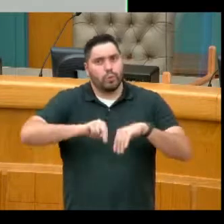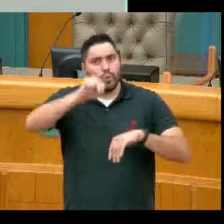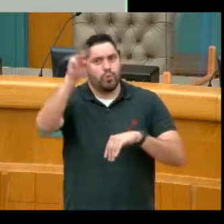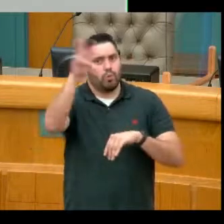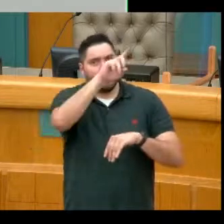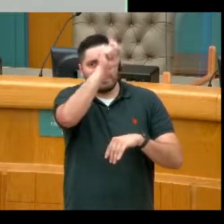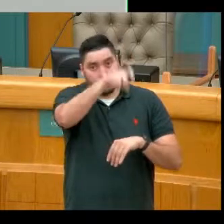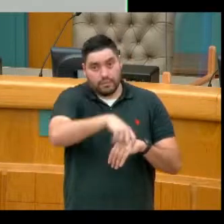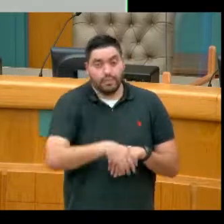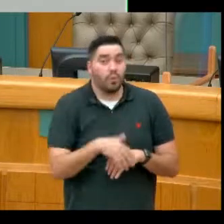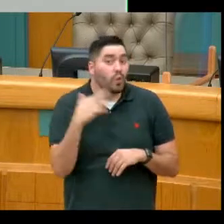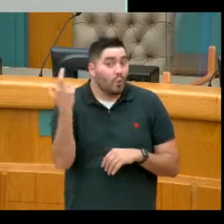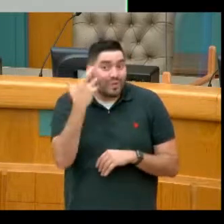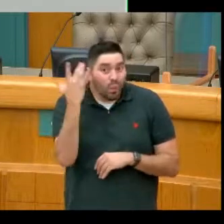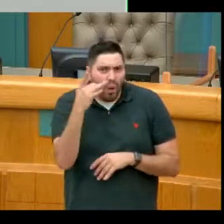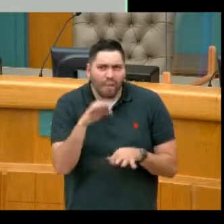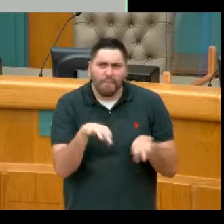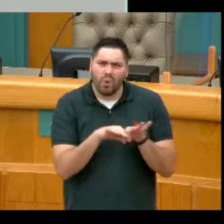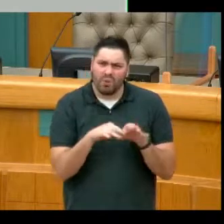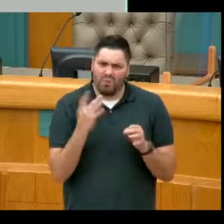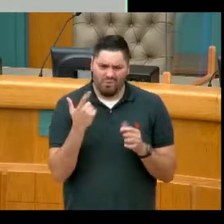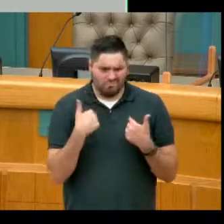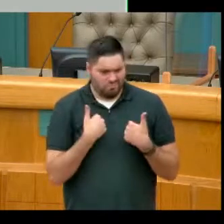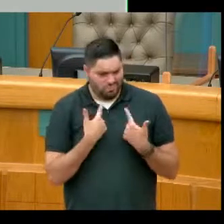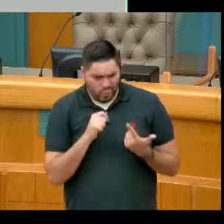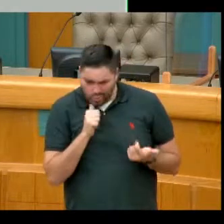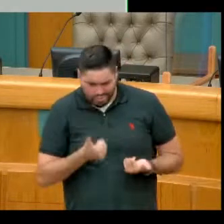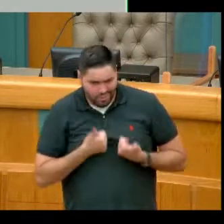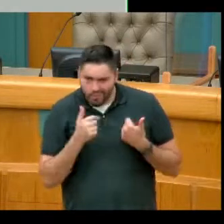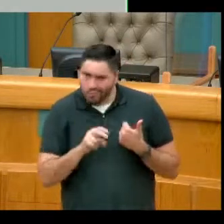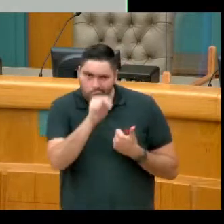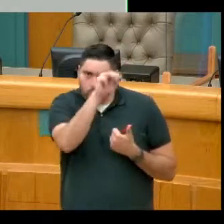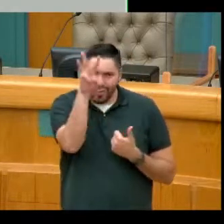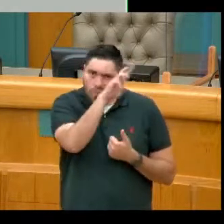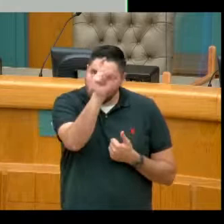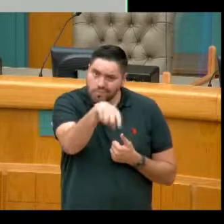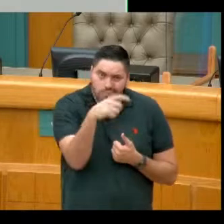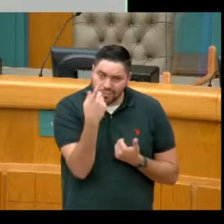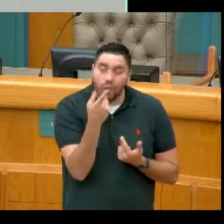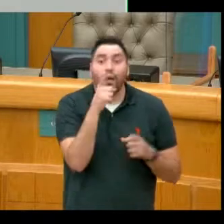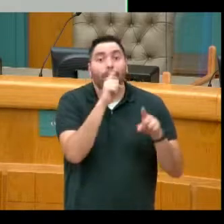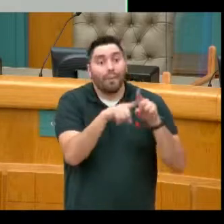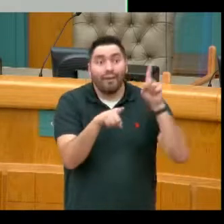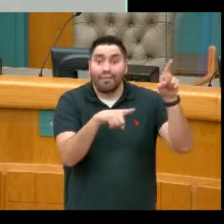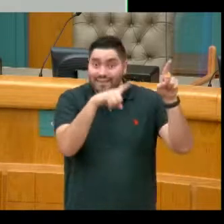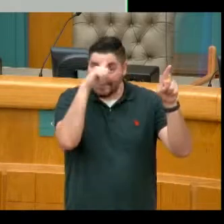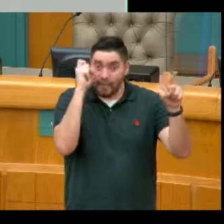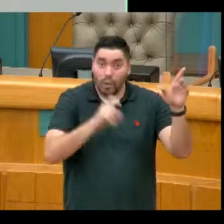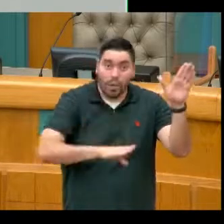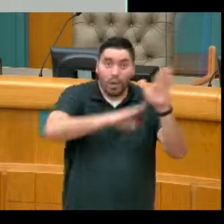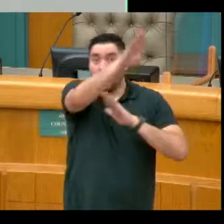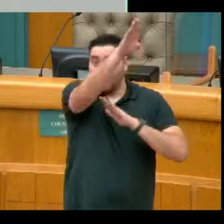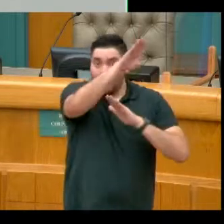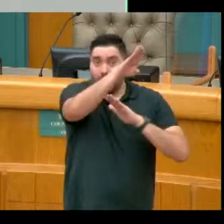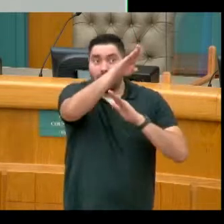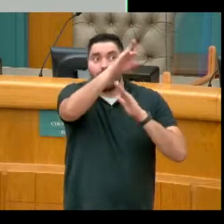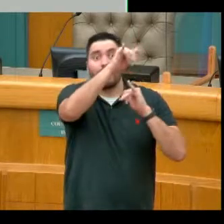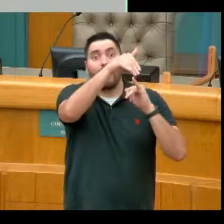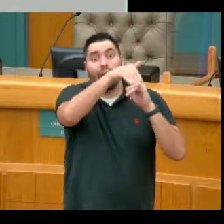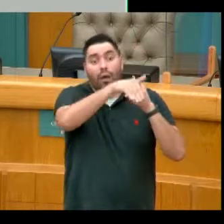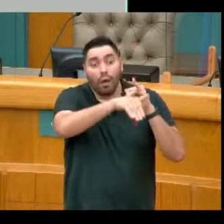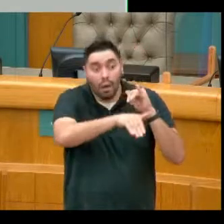and 1.1 right now by our best estimates. So it's somewhere between increasing and decreasing, but probably holding about